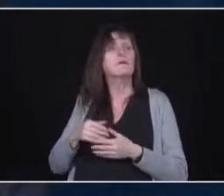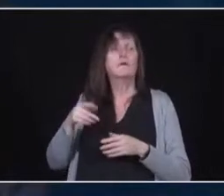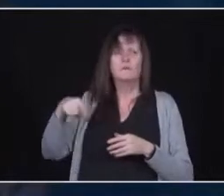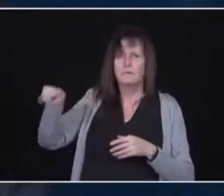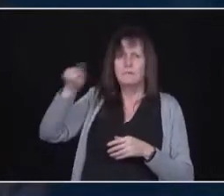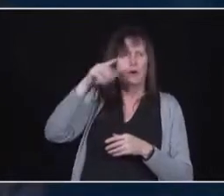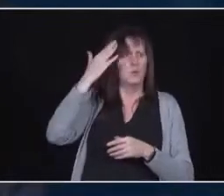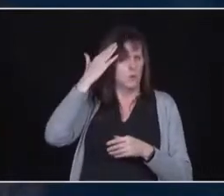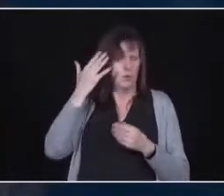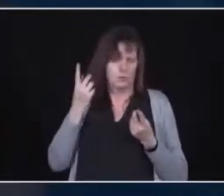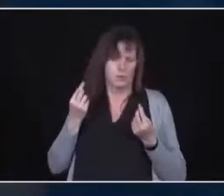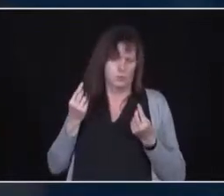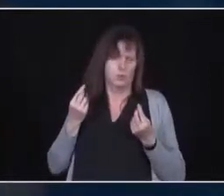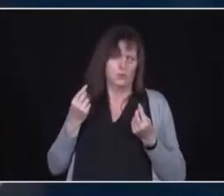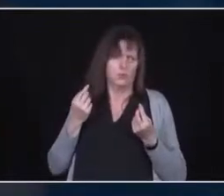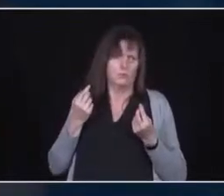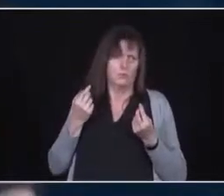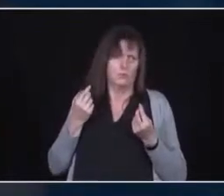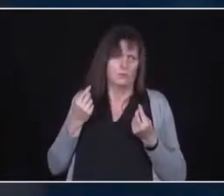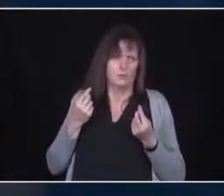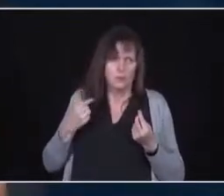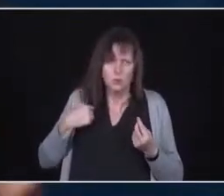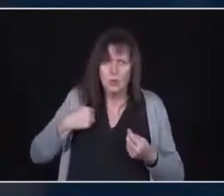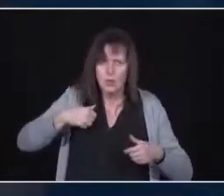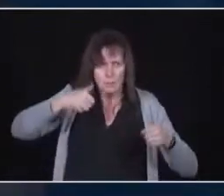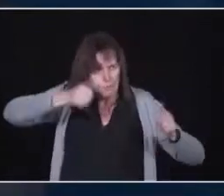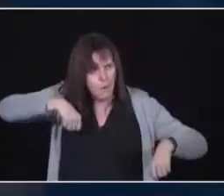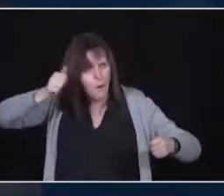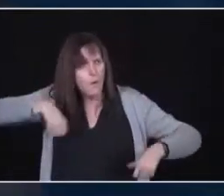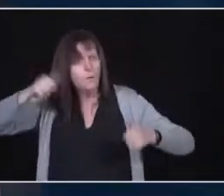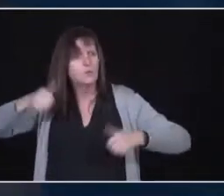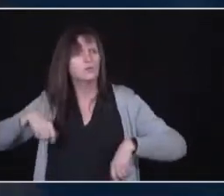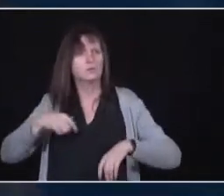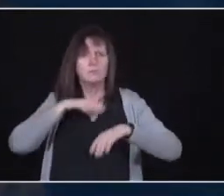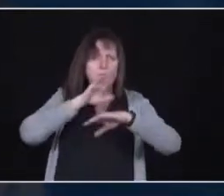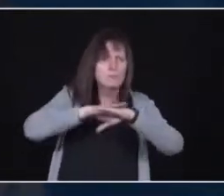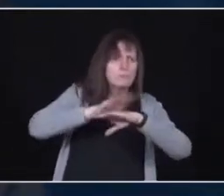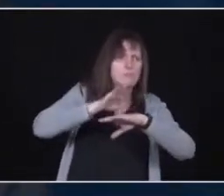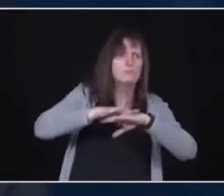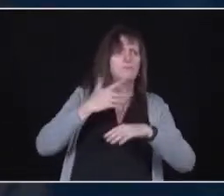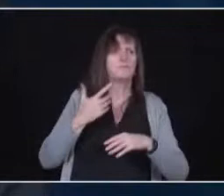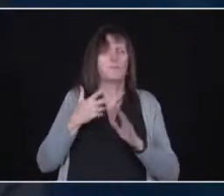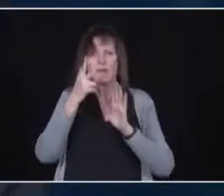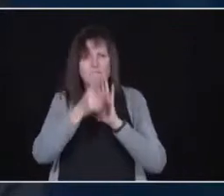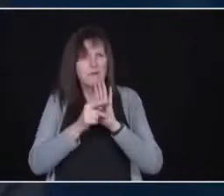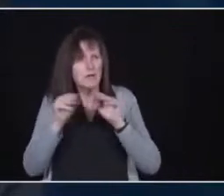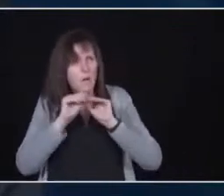of resources, posters, tip sheets, videos, webinars at